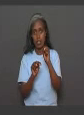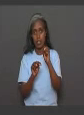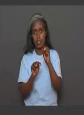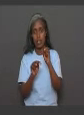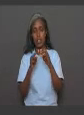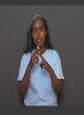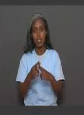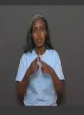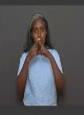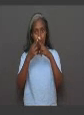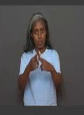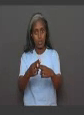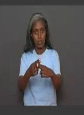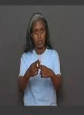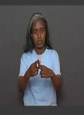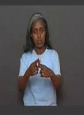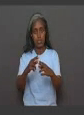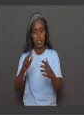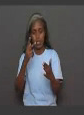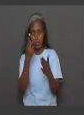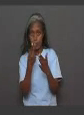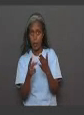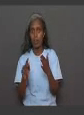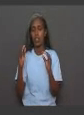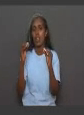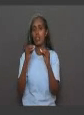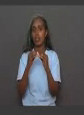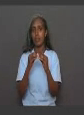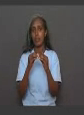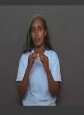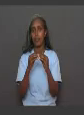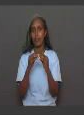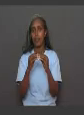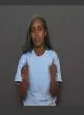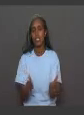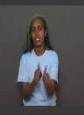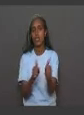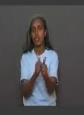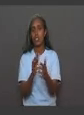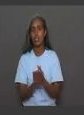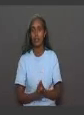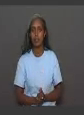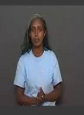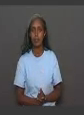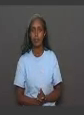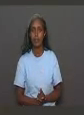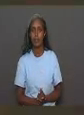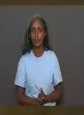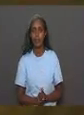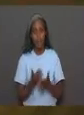Sn, is called the partial sum of the sequence.